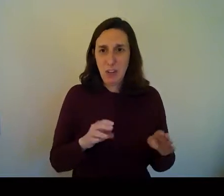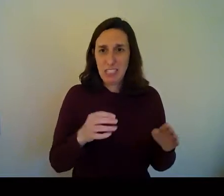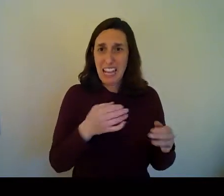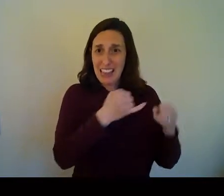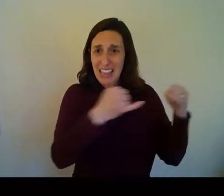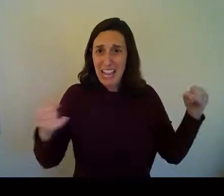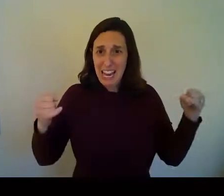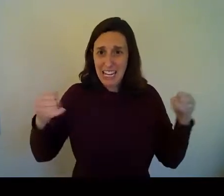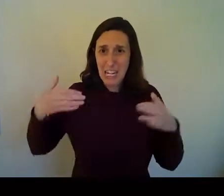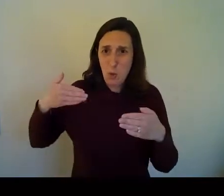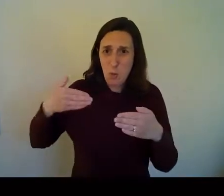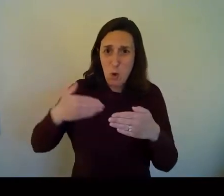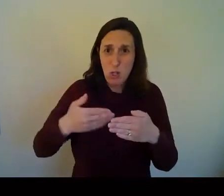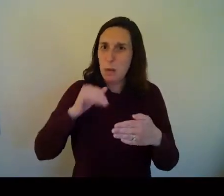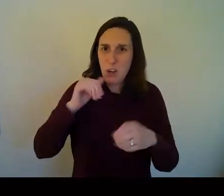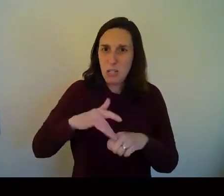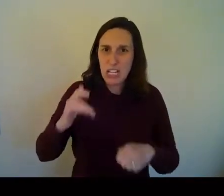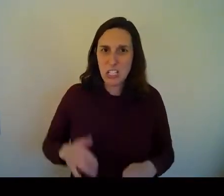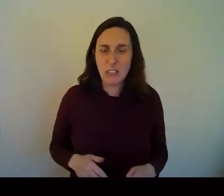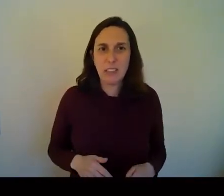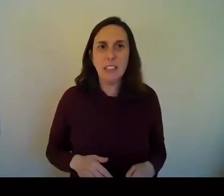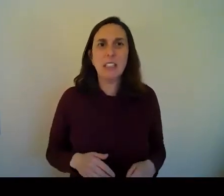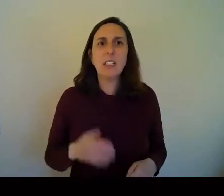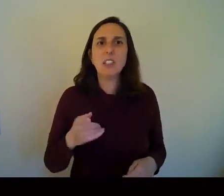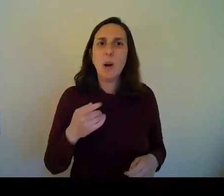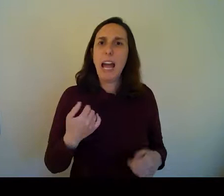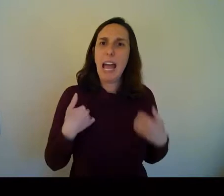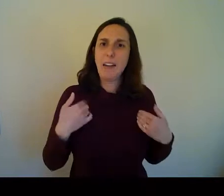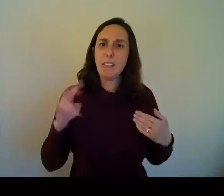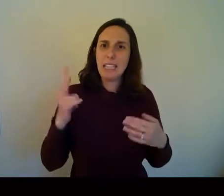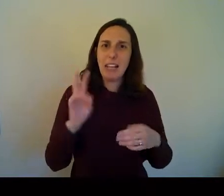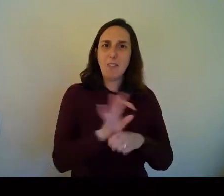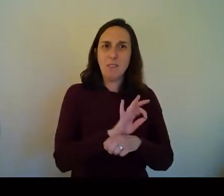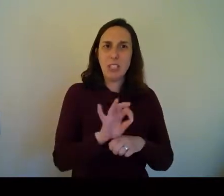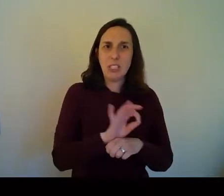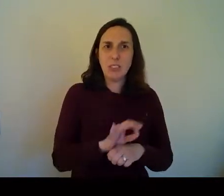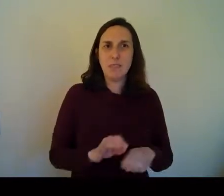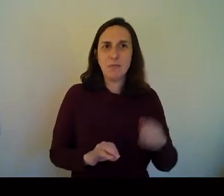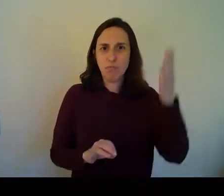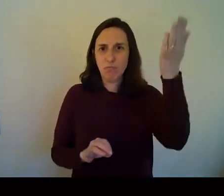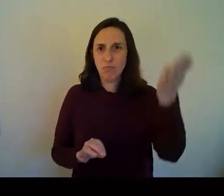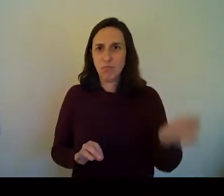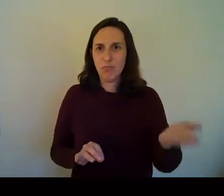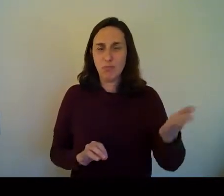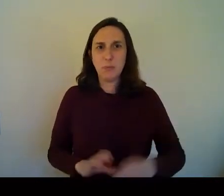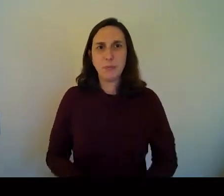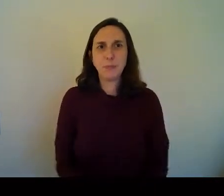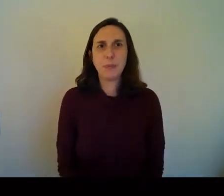showed on the graph. And I came down and I want to look at a second function. G of x is 1 over the square root of x.